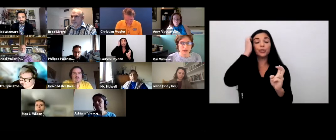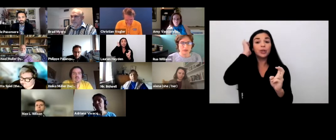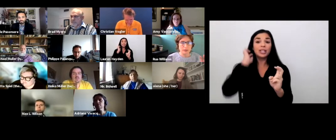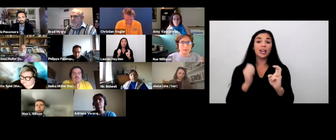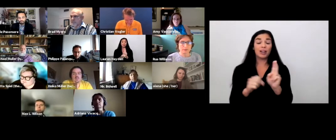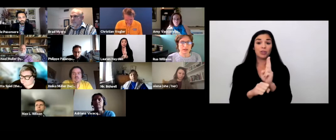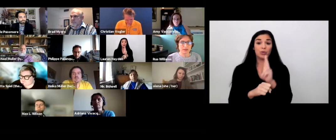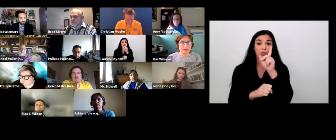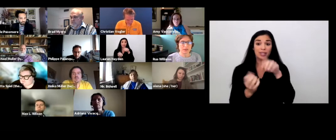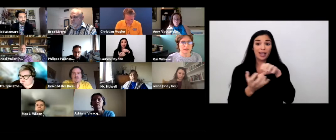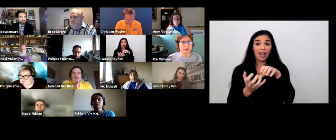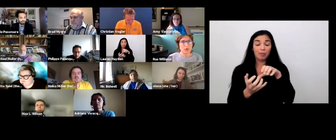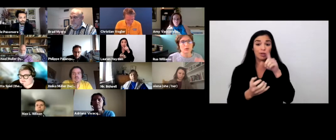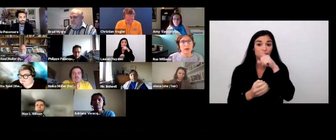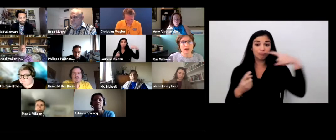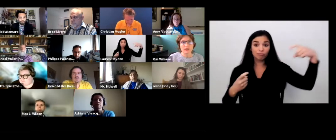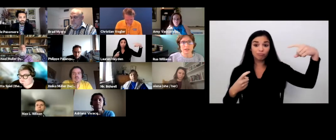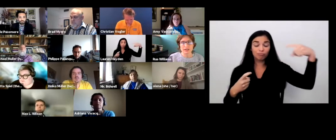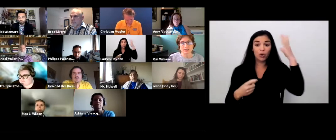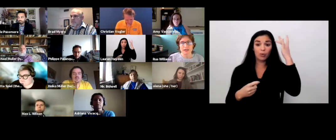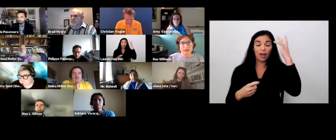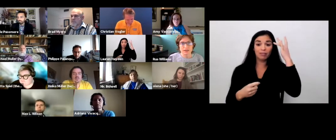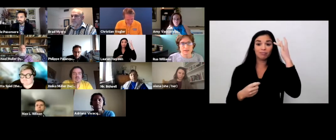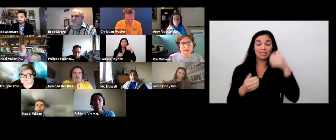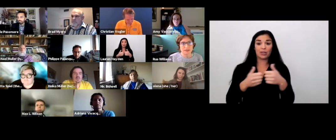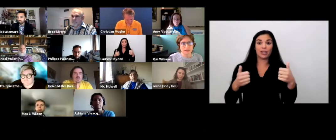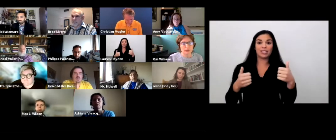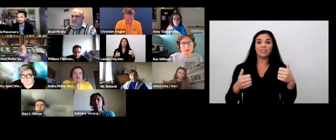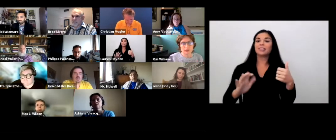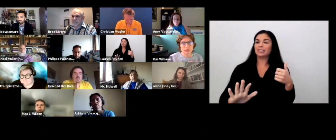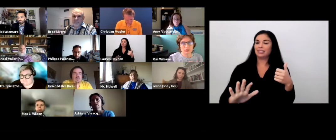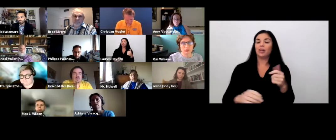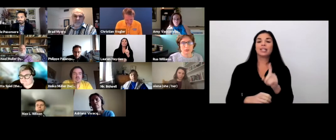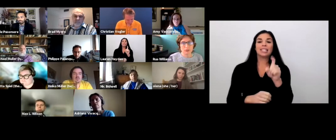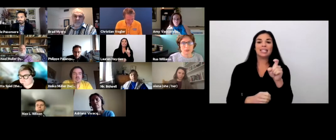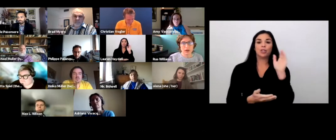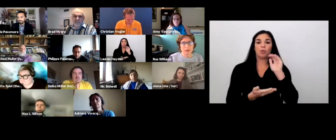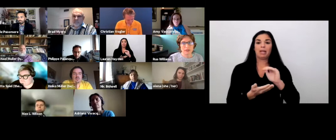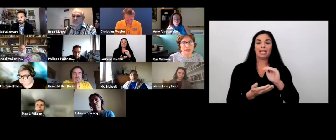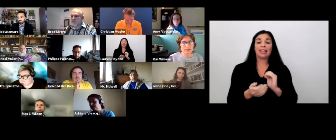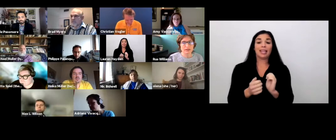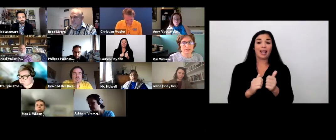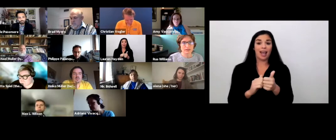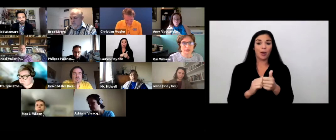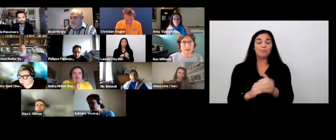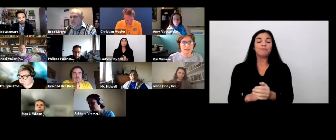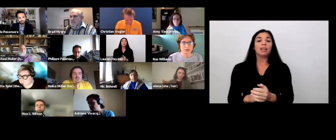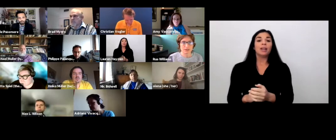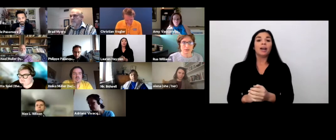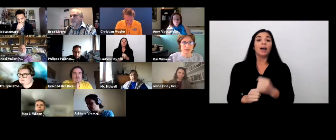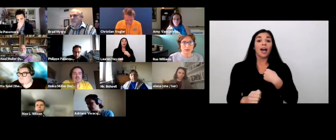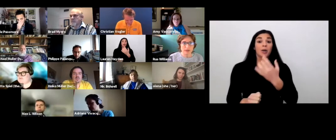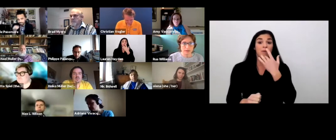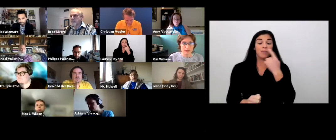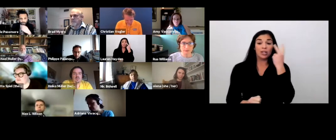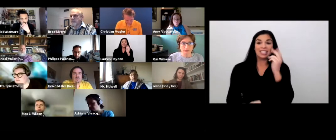concerned about. And one way of mitigating that is that I would like to see the ACM